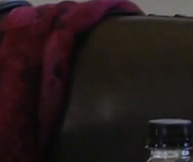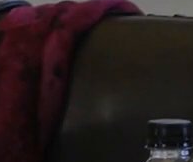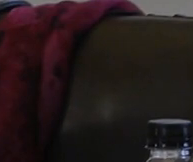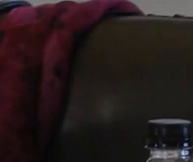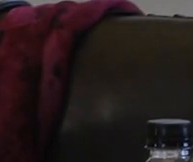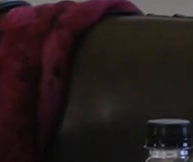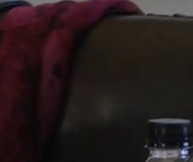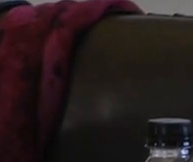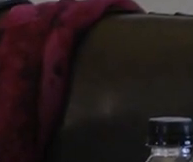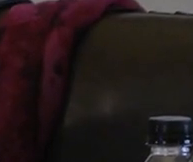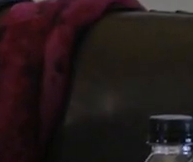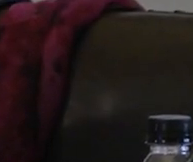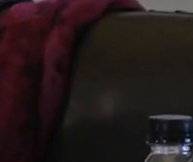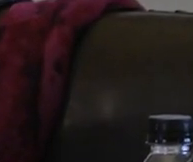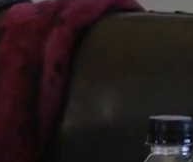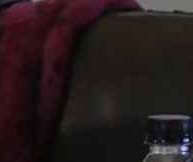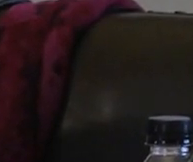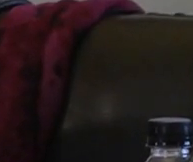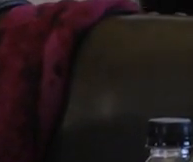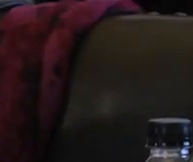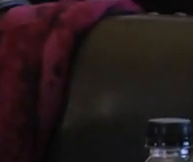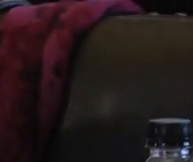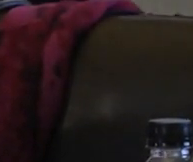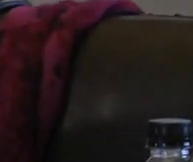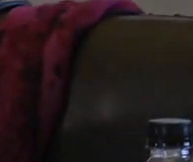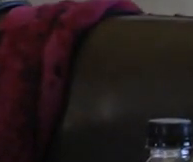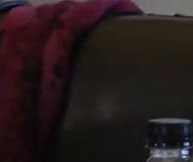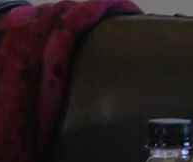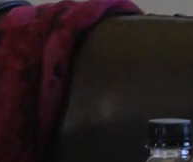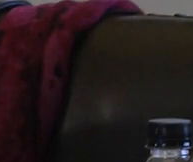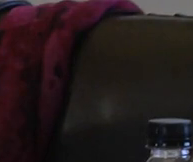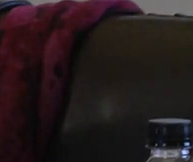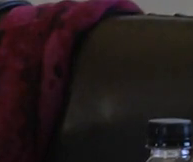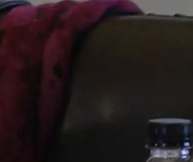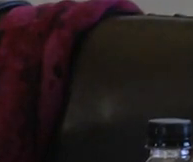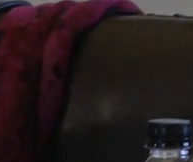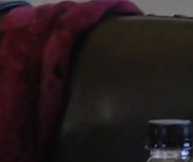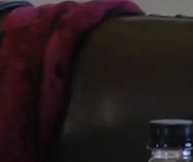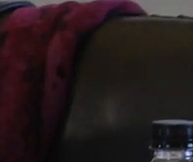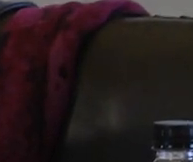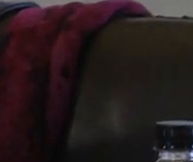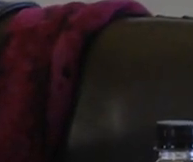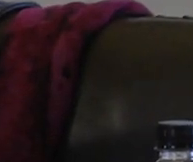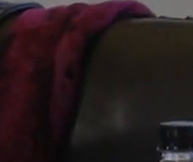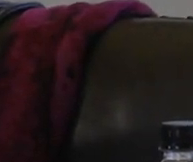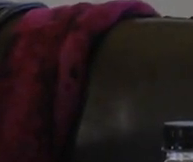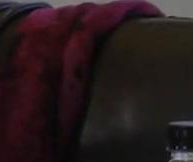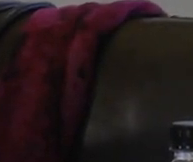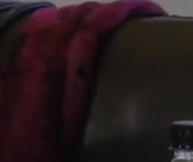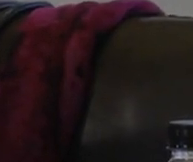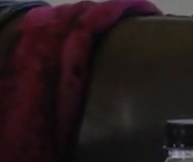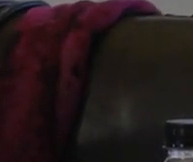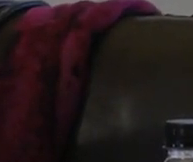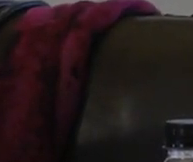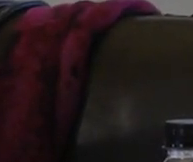could the interpreters say which is the spanish channel which is the english and which is the portuguese and could it stay in